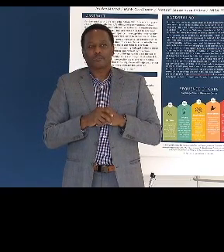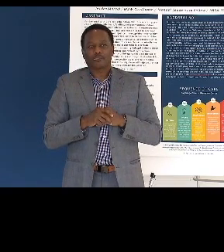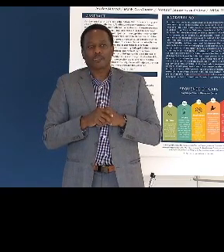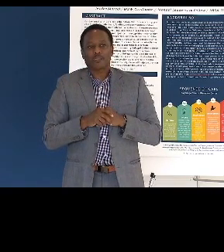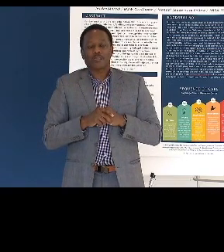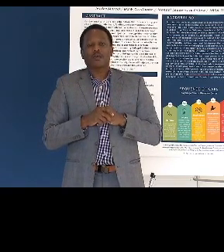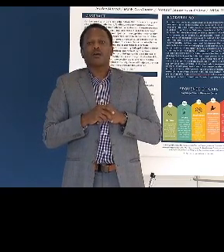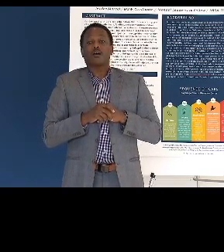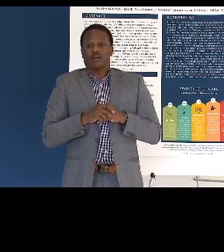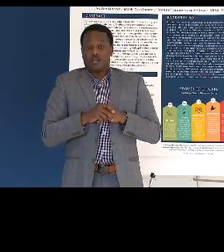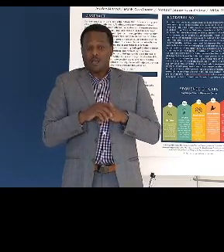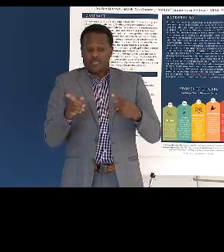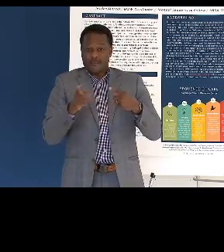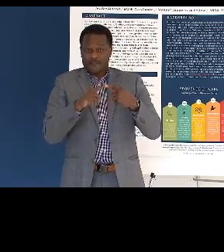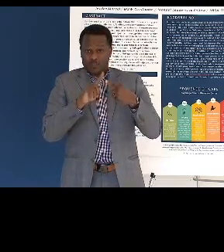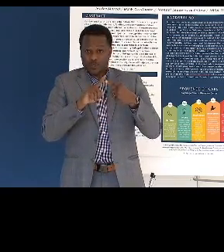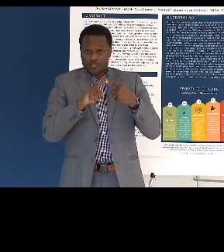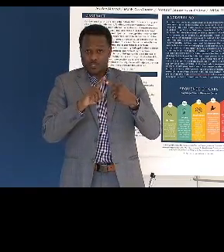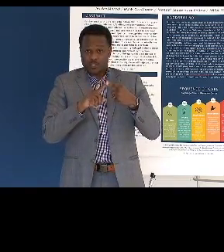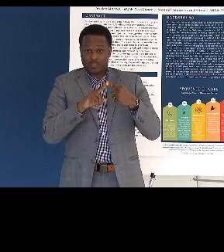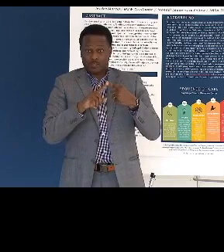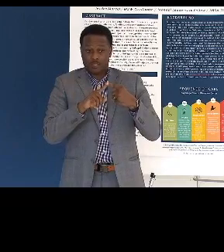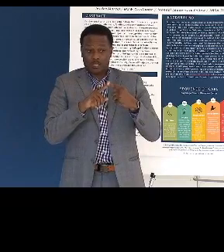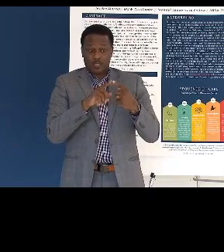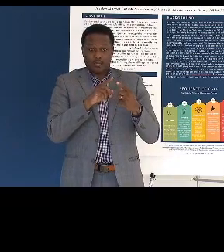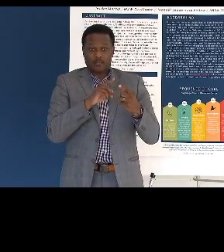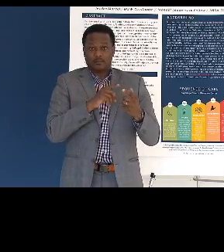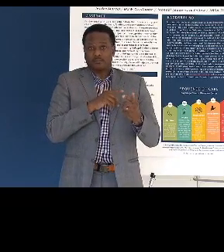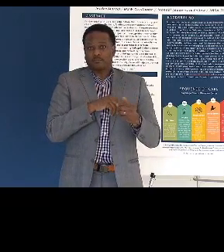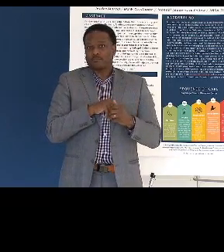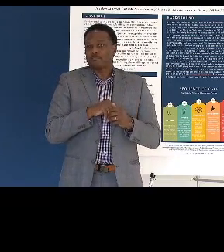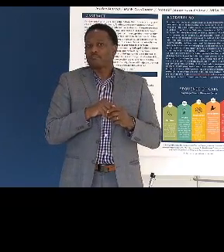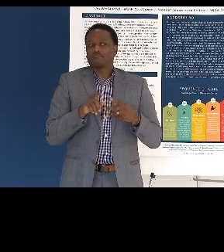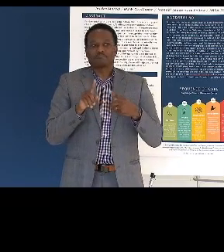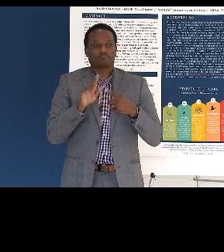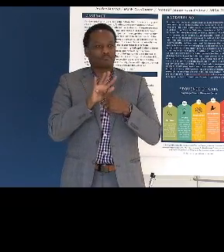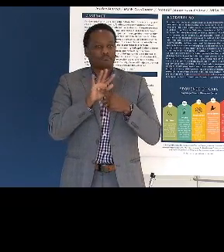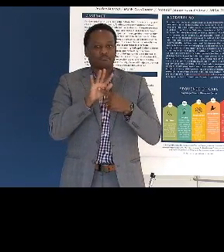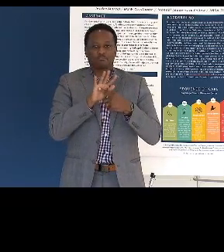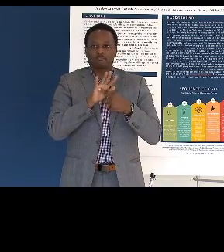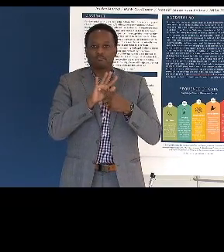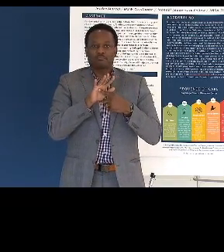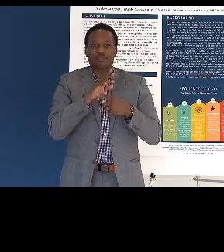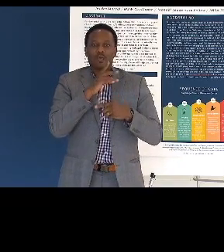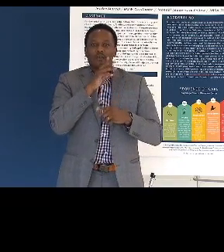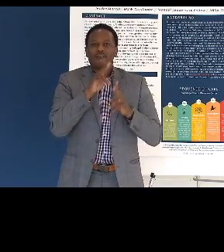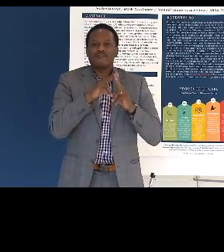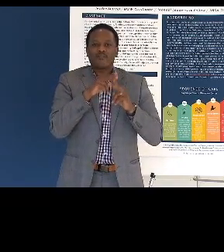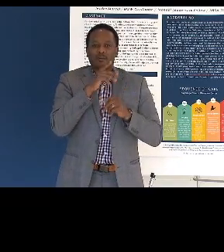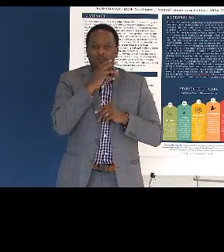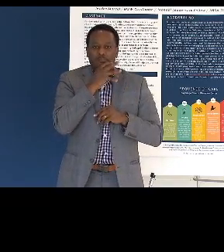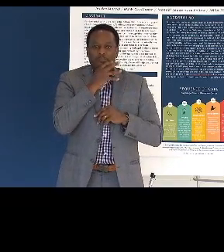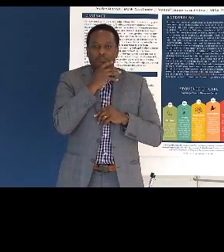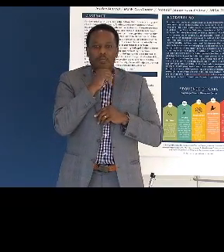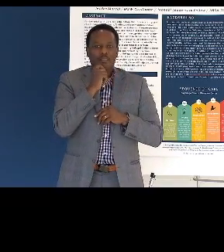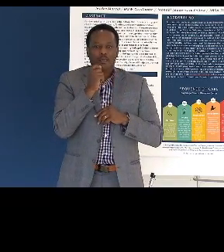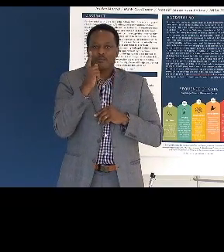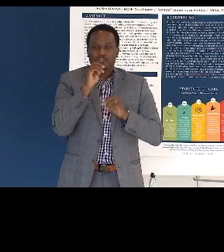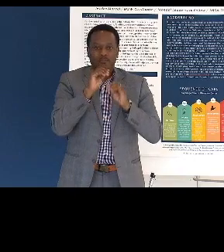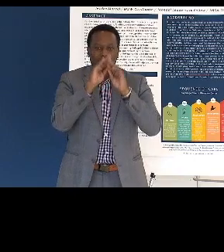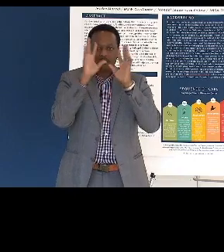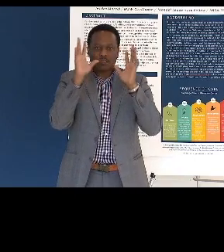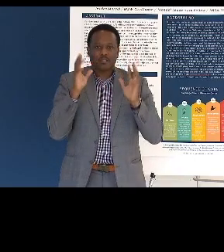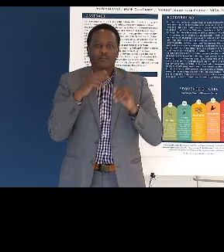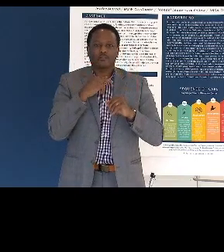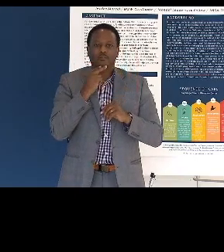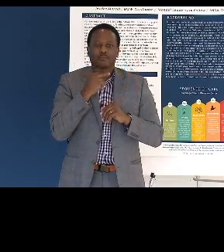With regards to the first question, matching mentors and mentees based on certain personality characteristics increased